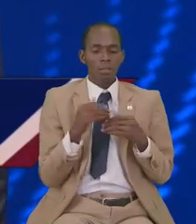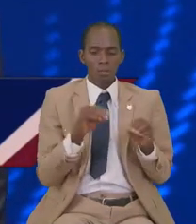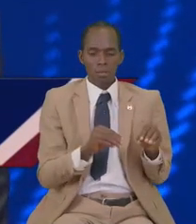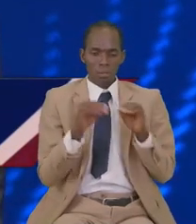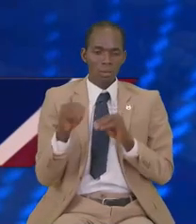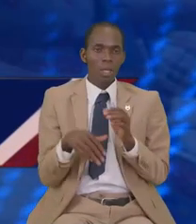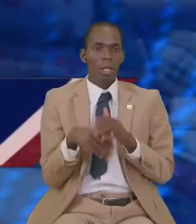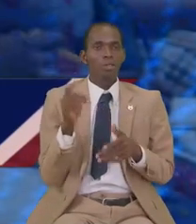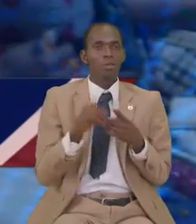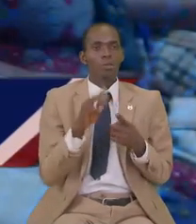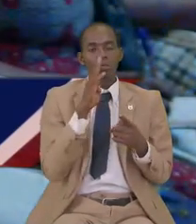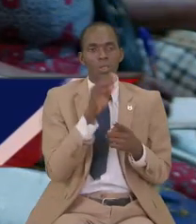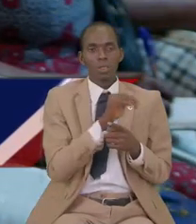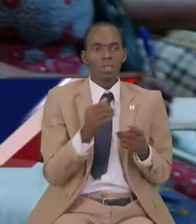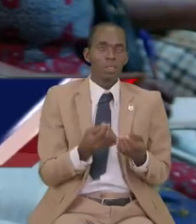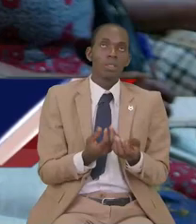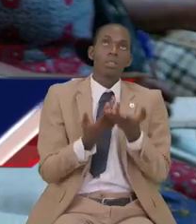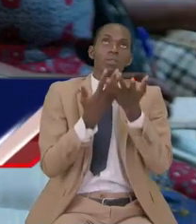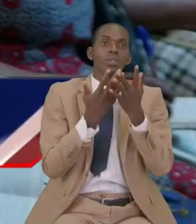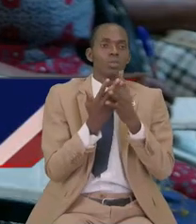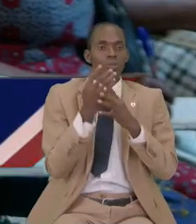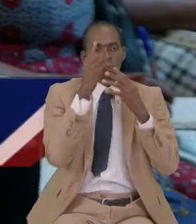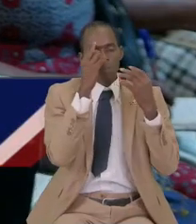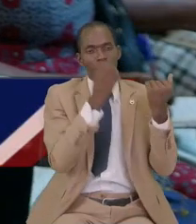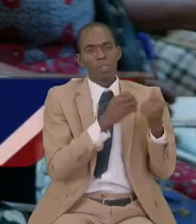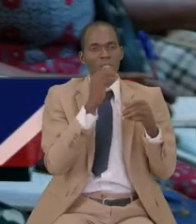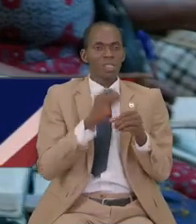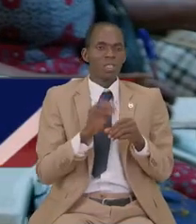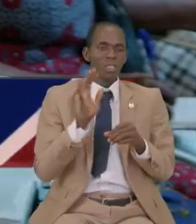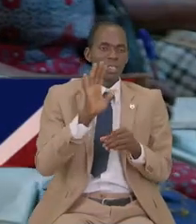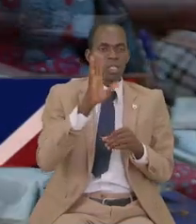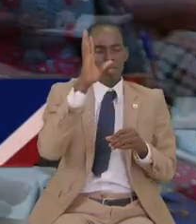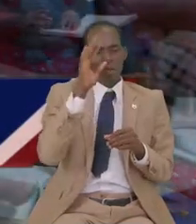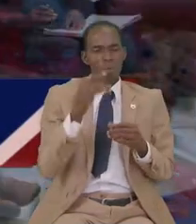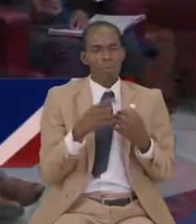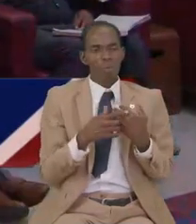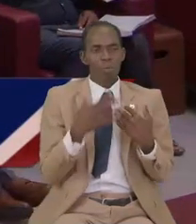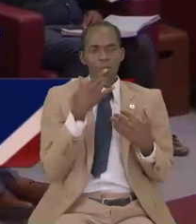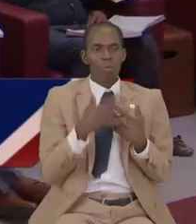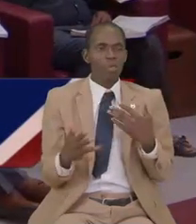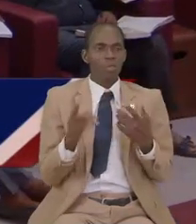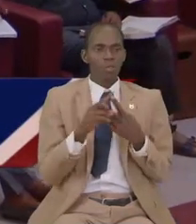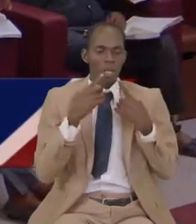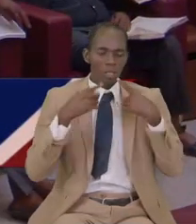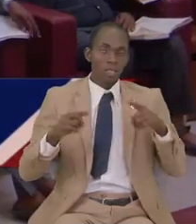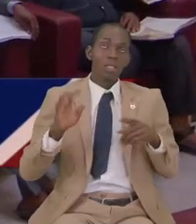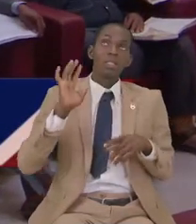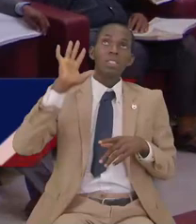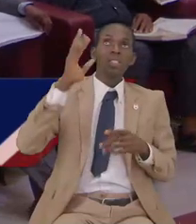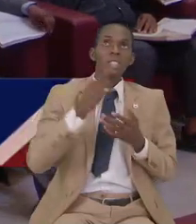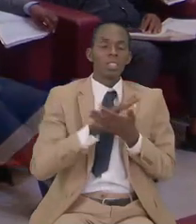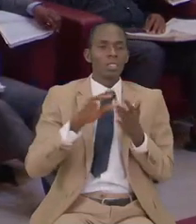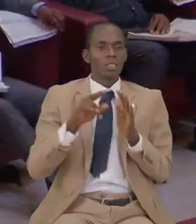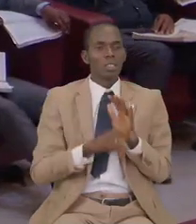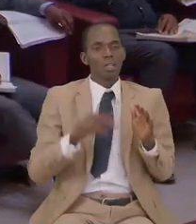be a propitiation through faith in his blood, to declare his righteousness for the